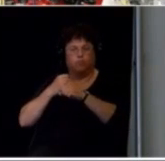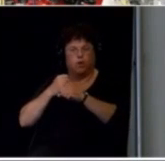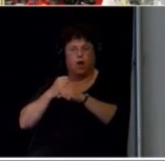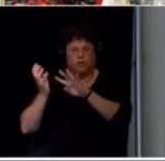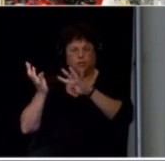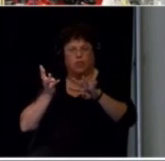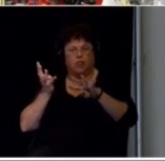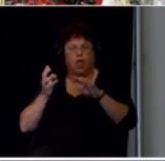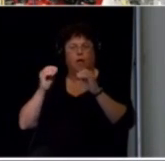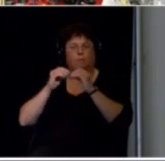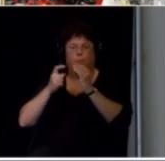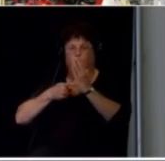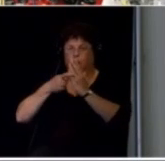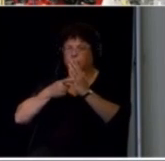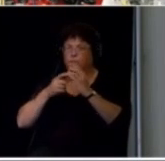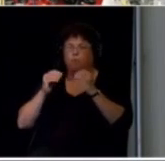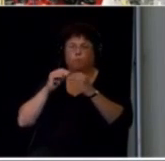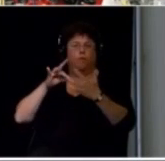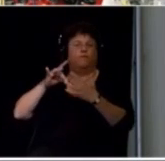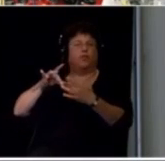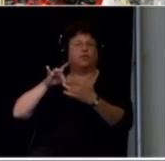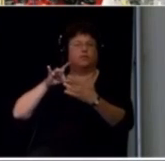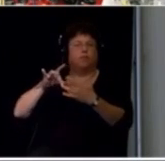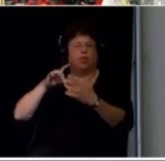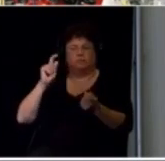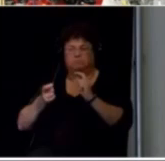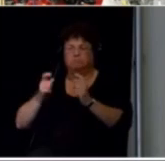has also a lot more automation, greater flexibility.